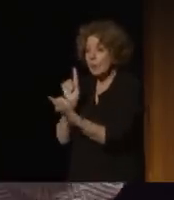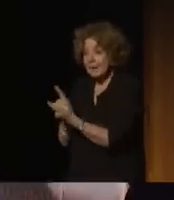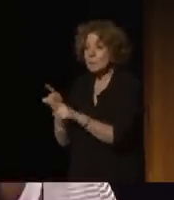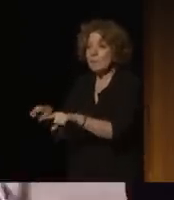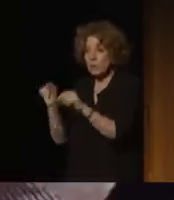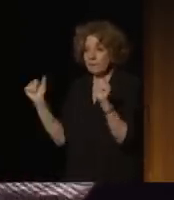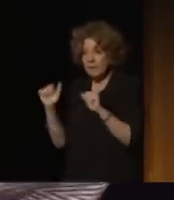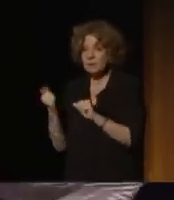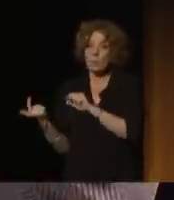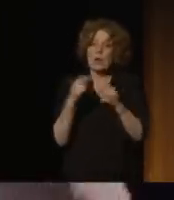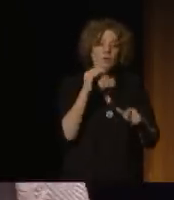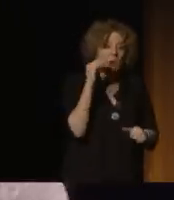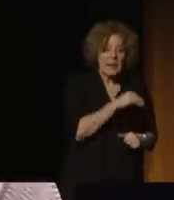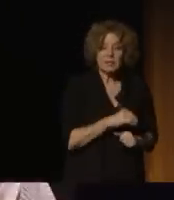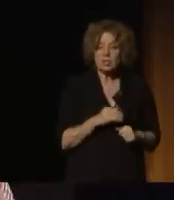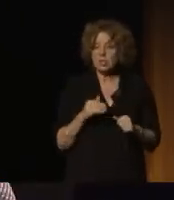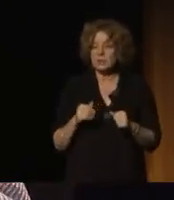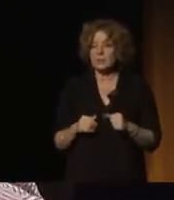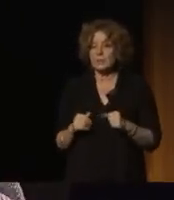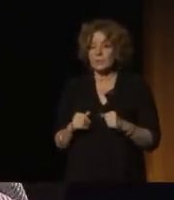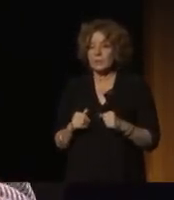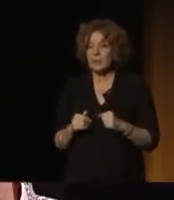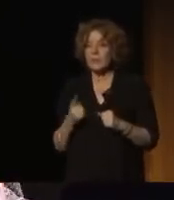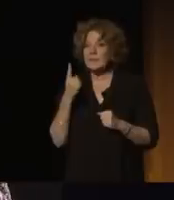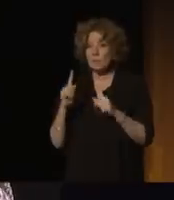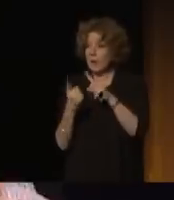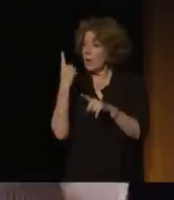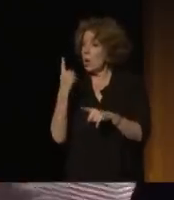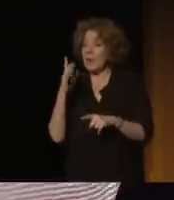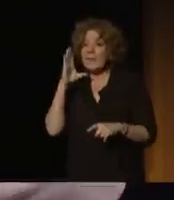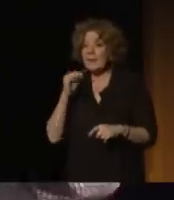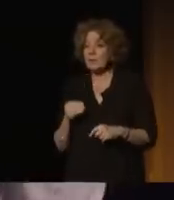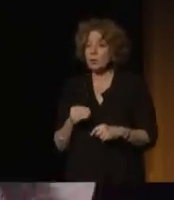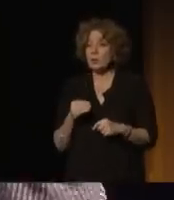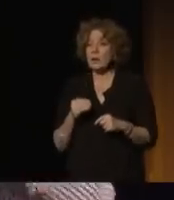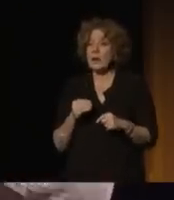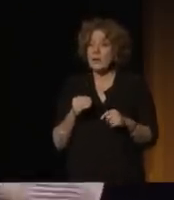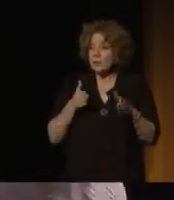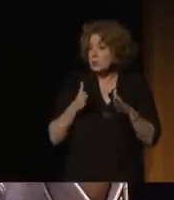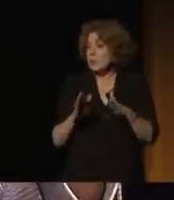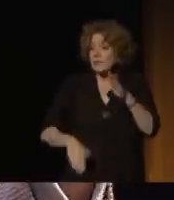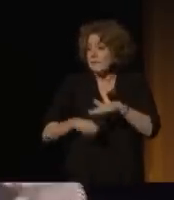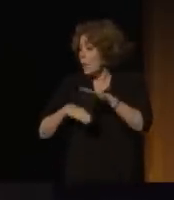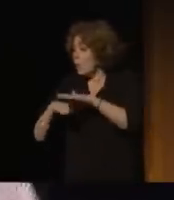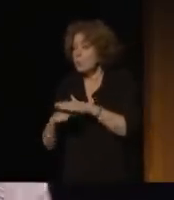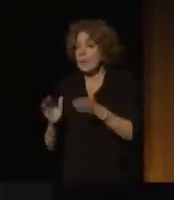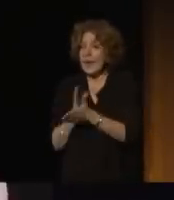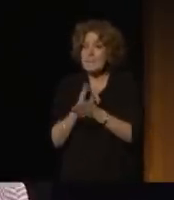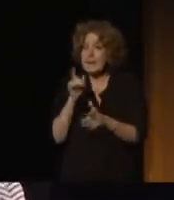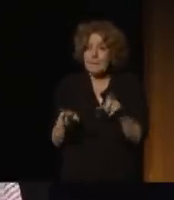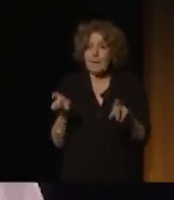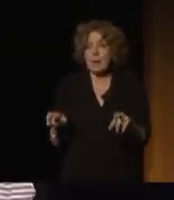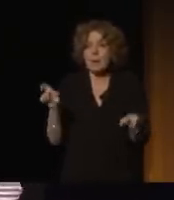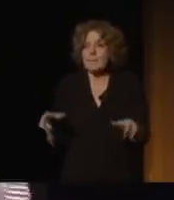voted. We went to lunch. The streets were, this is, you know, like 1 p.m. of the day. The streets are filled with happy people. We're already happy because it's